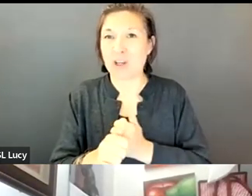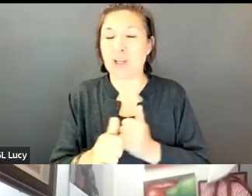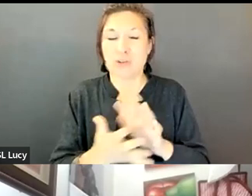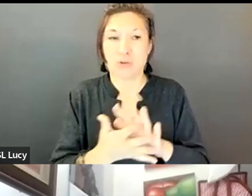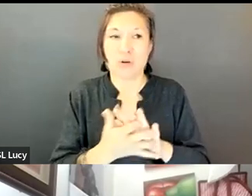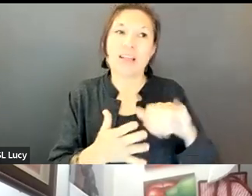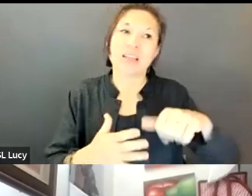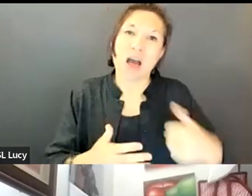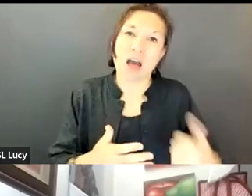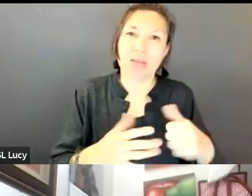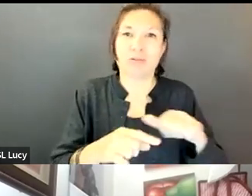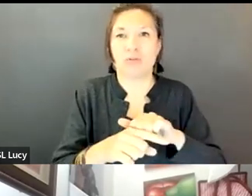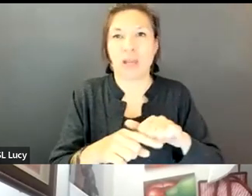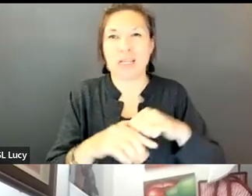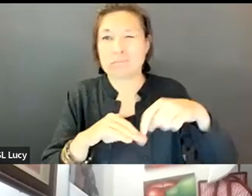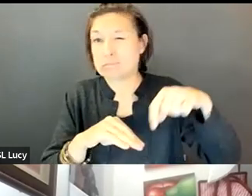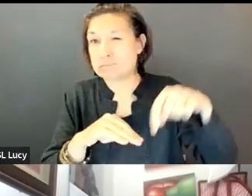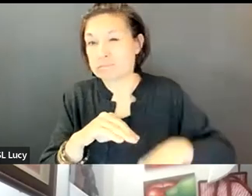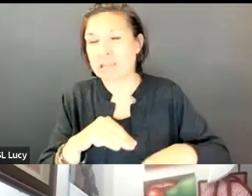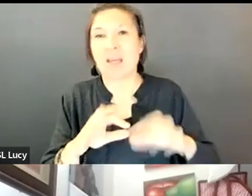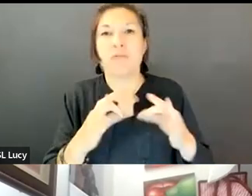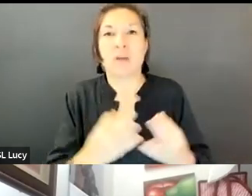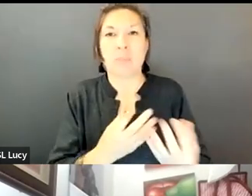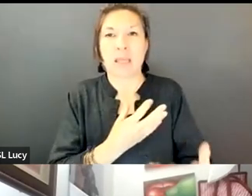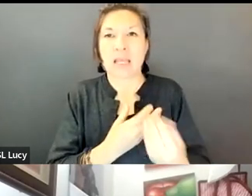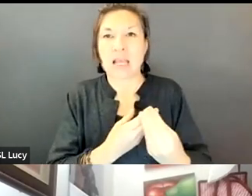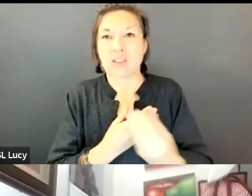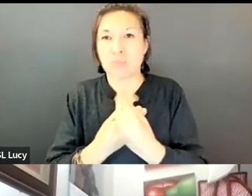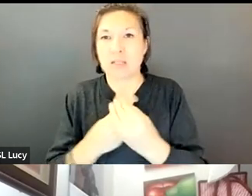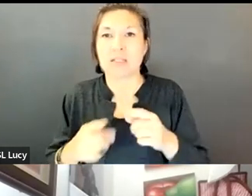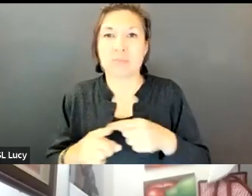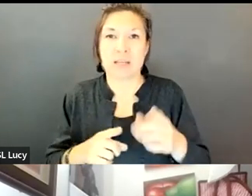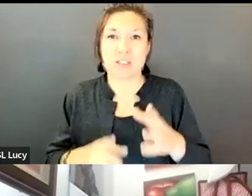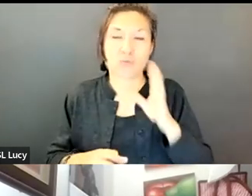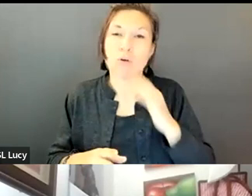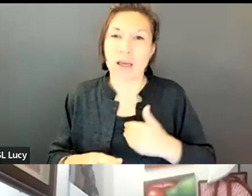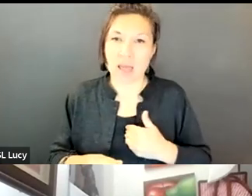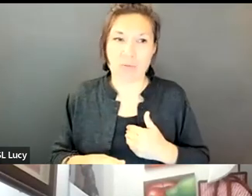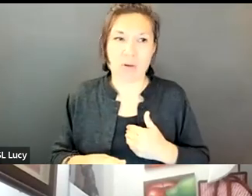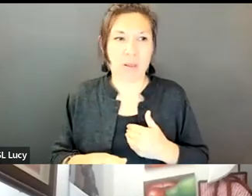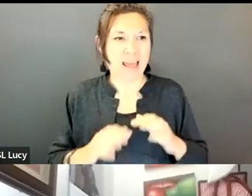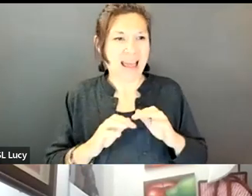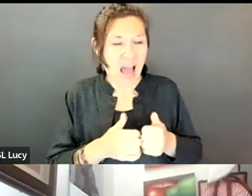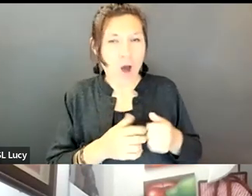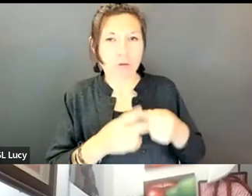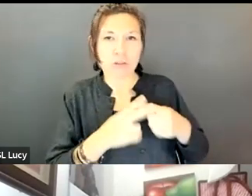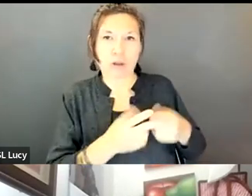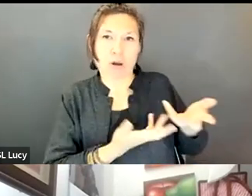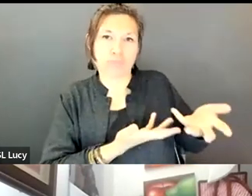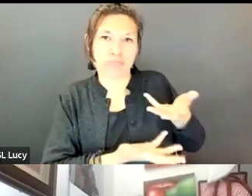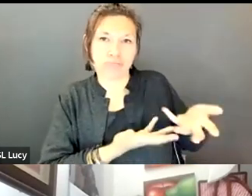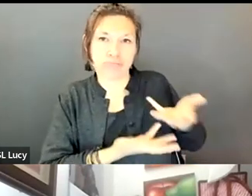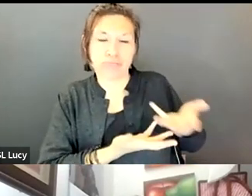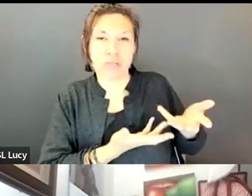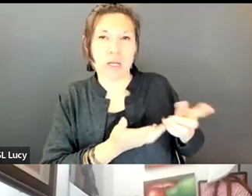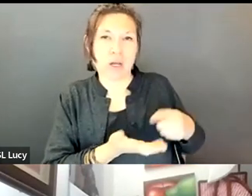those family engagement Specialists receive and will get which is how to be able to I have those conversations and where to tap